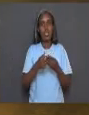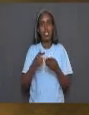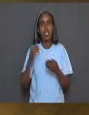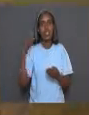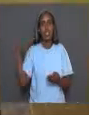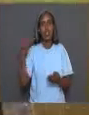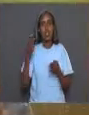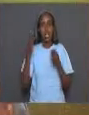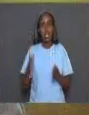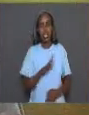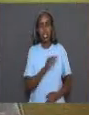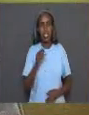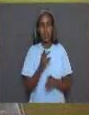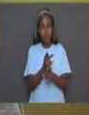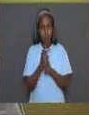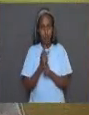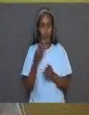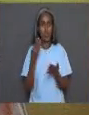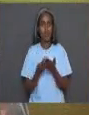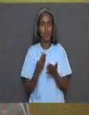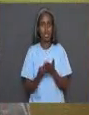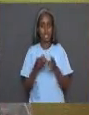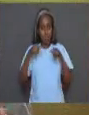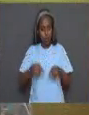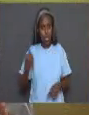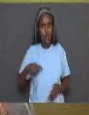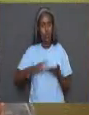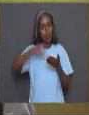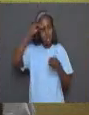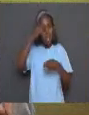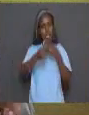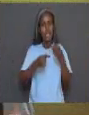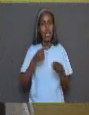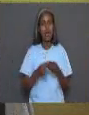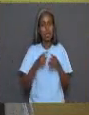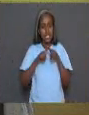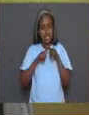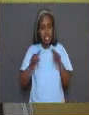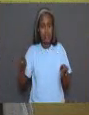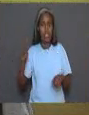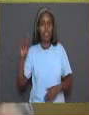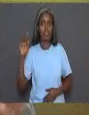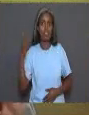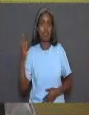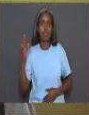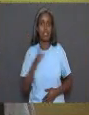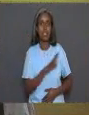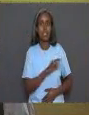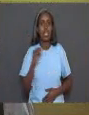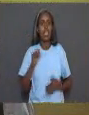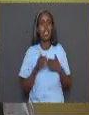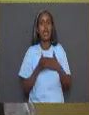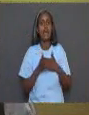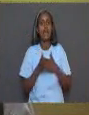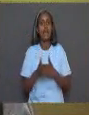money. Today, we will learn about the different types and